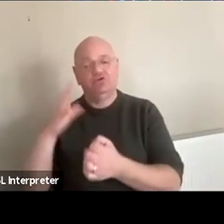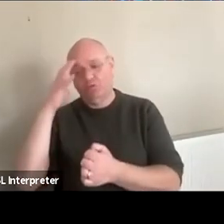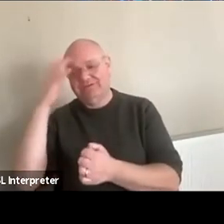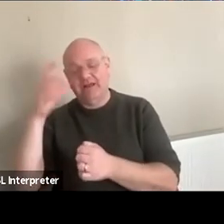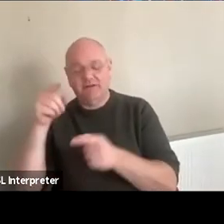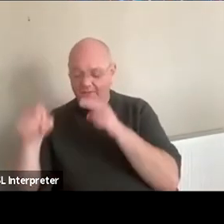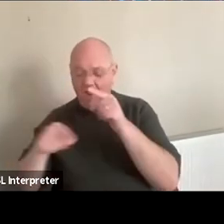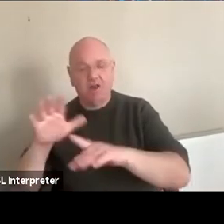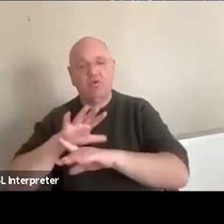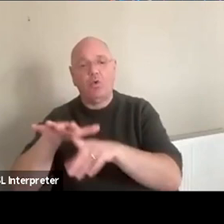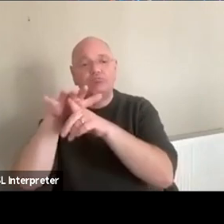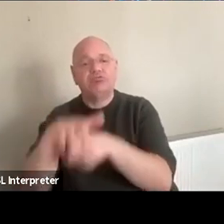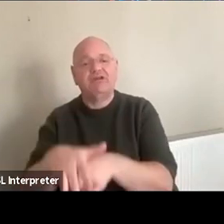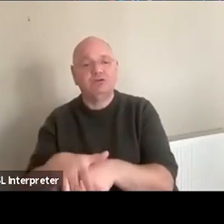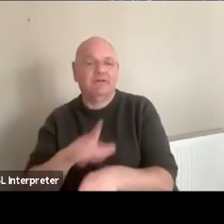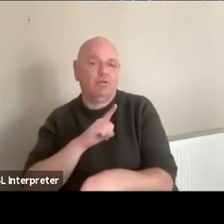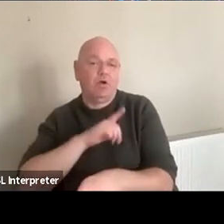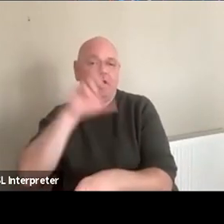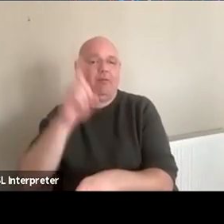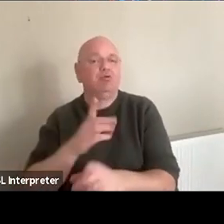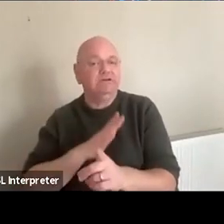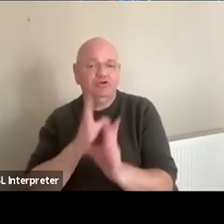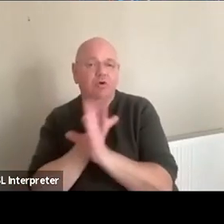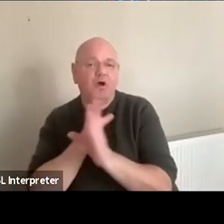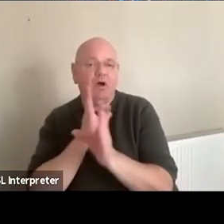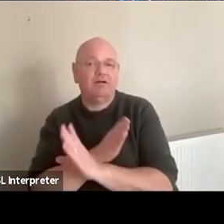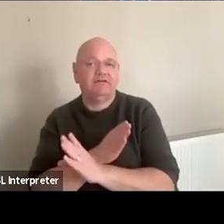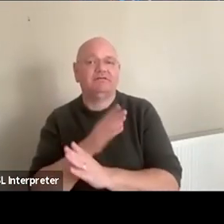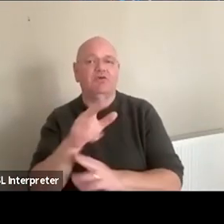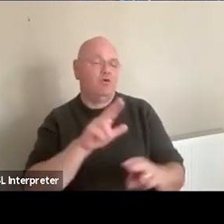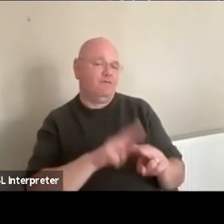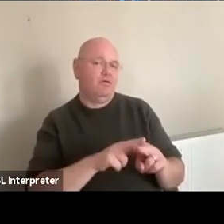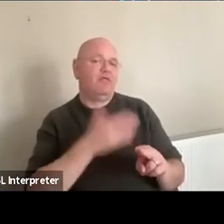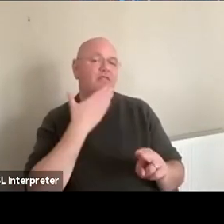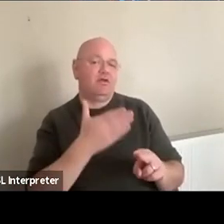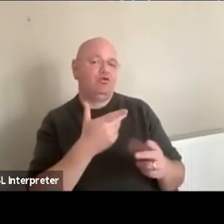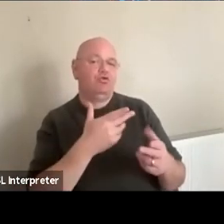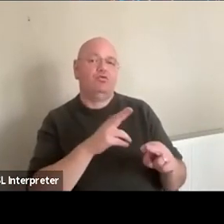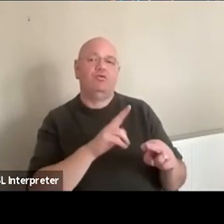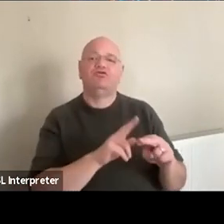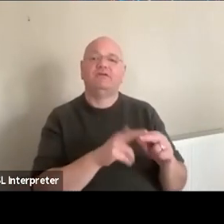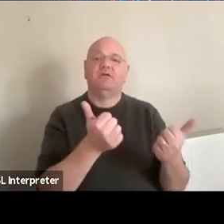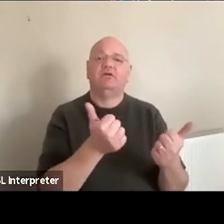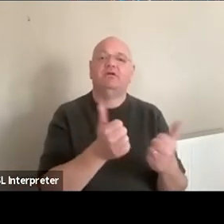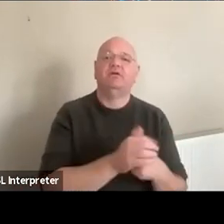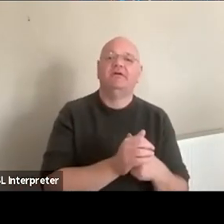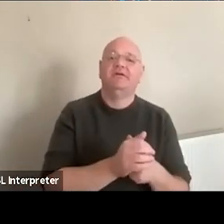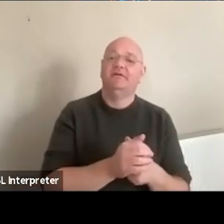today. Thank you so much, Francesca.